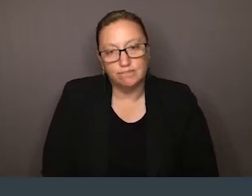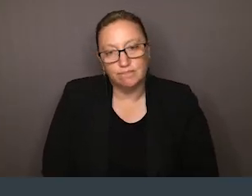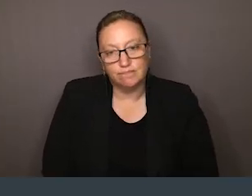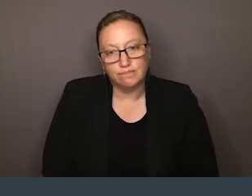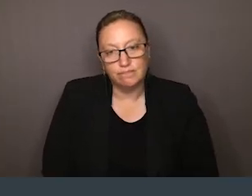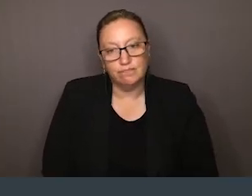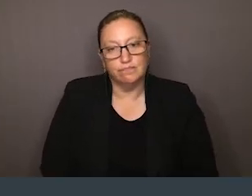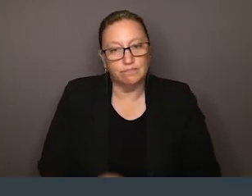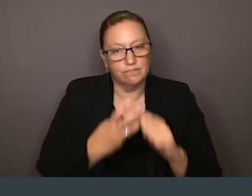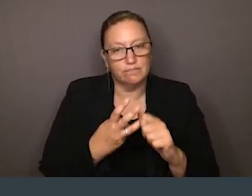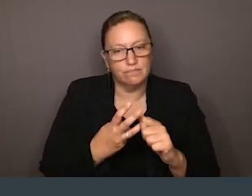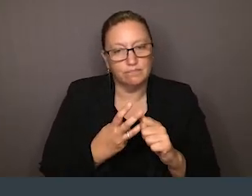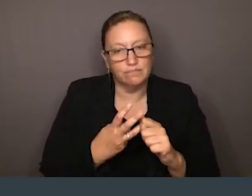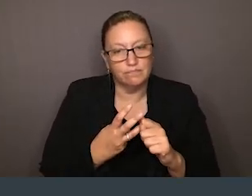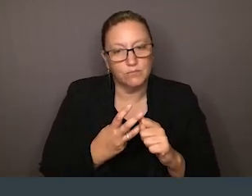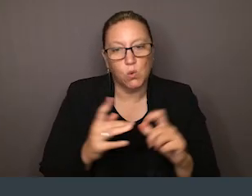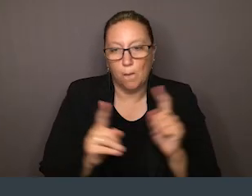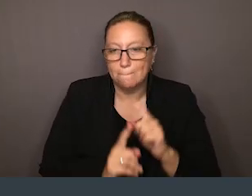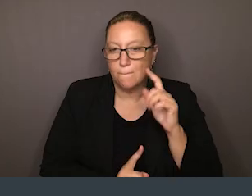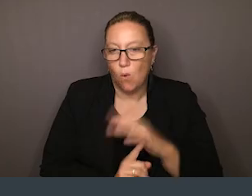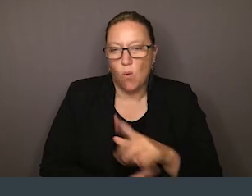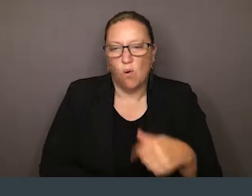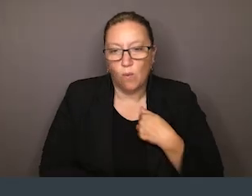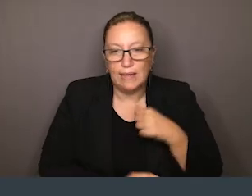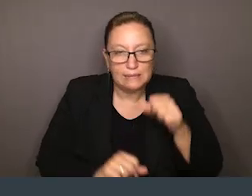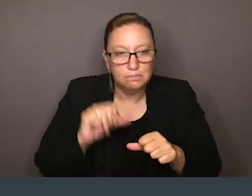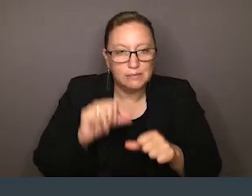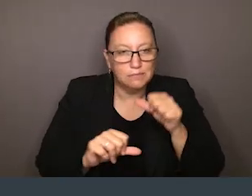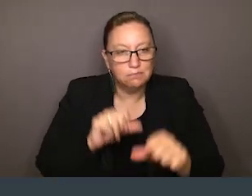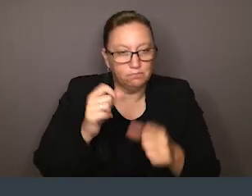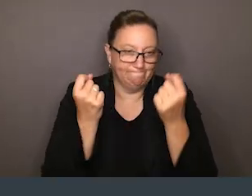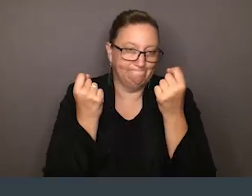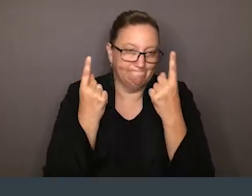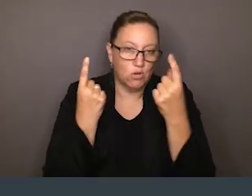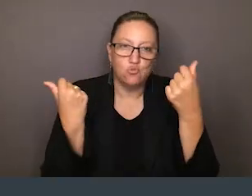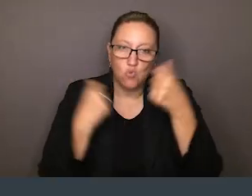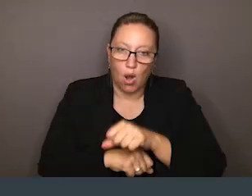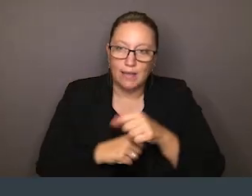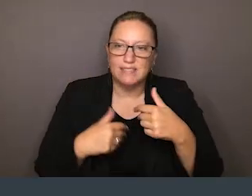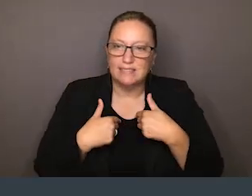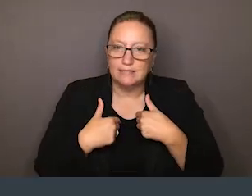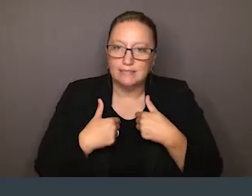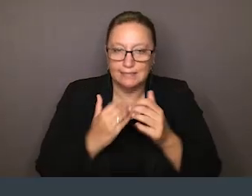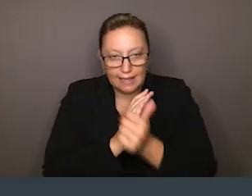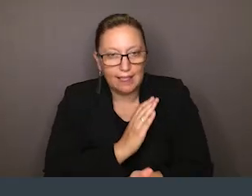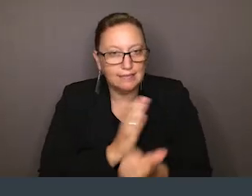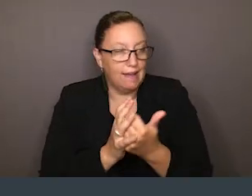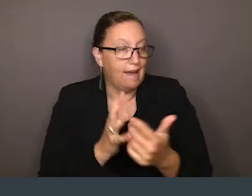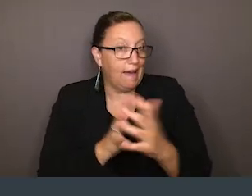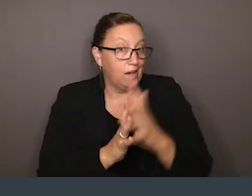lifestyle. And it's also important we take steps to build our knowledge and skills about how the mental health system